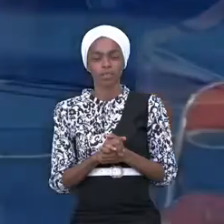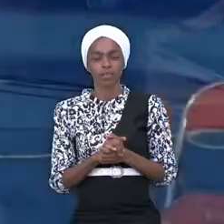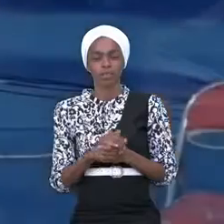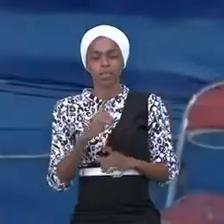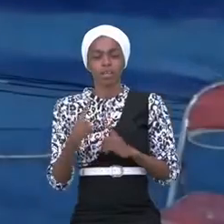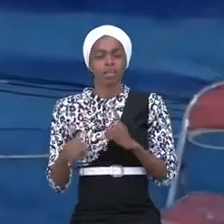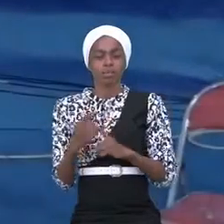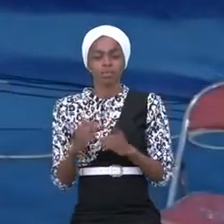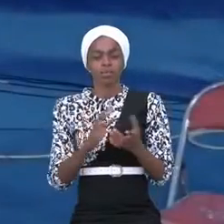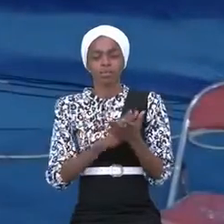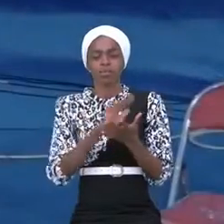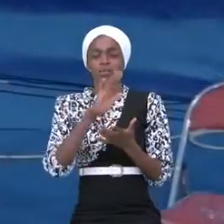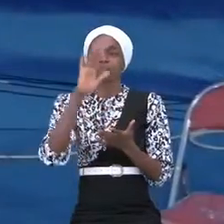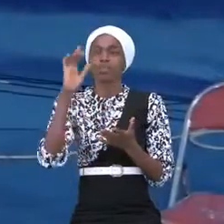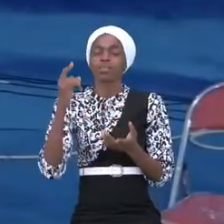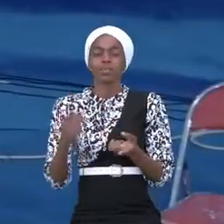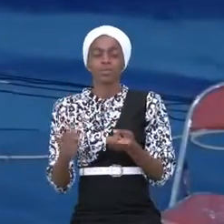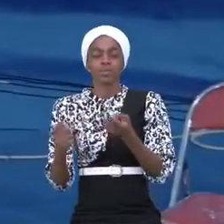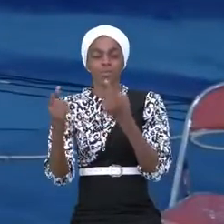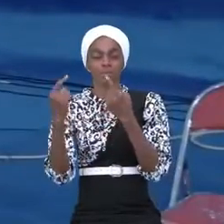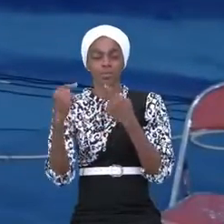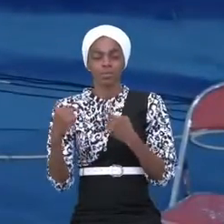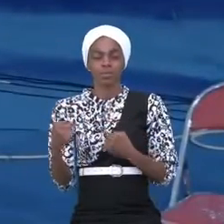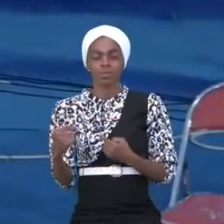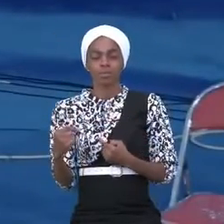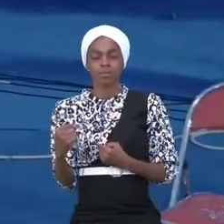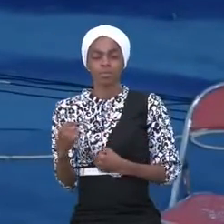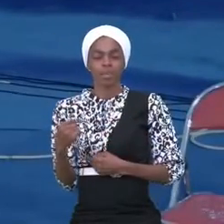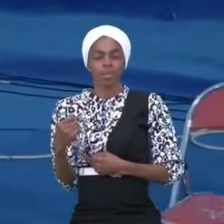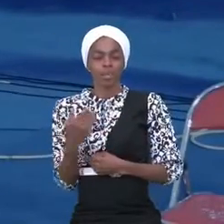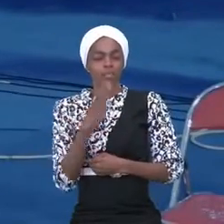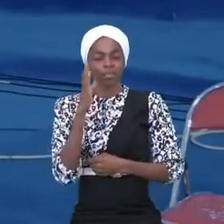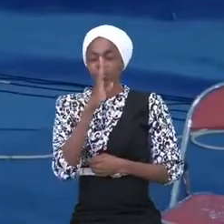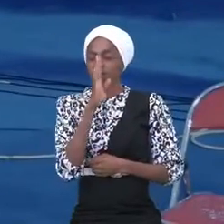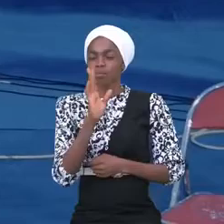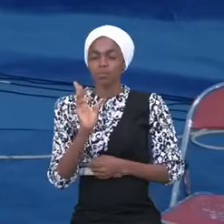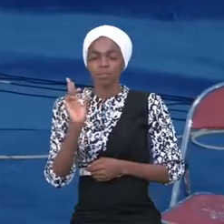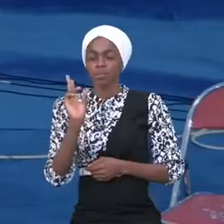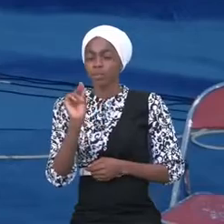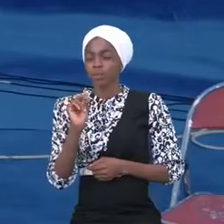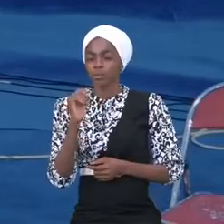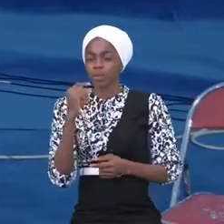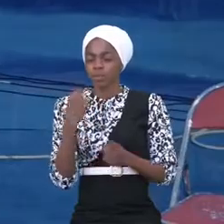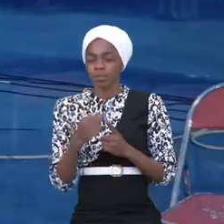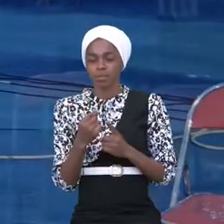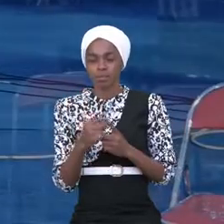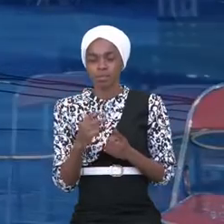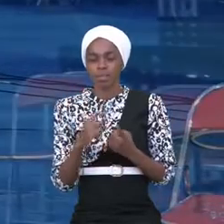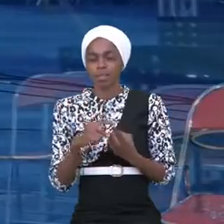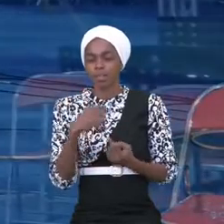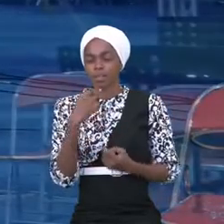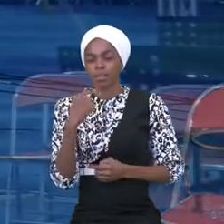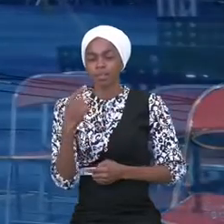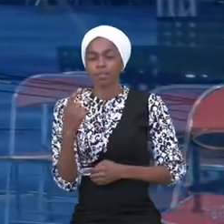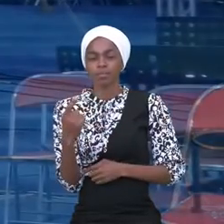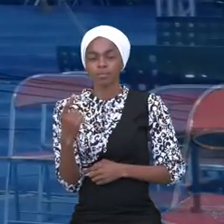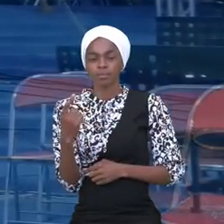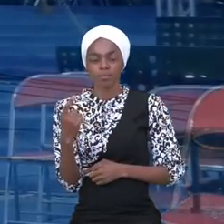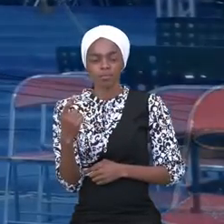When the glory comes, there'll be no words to say.